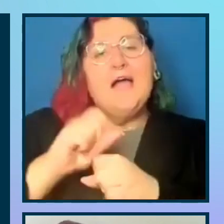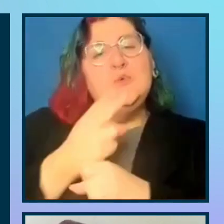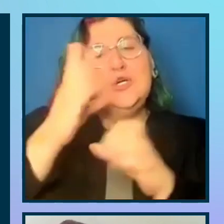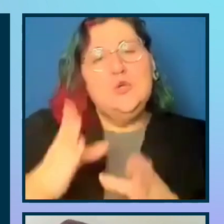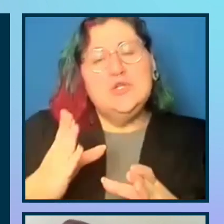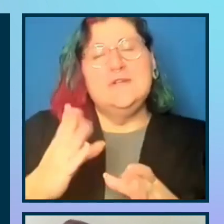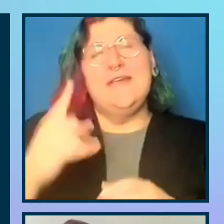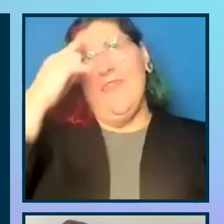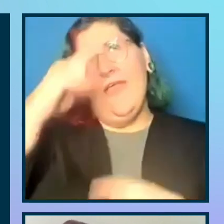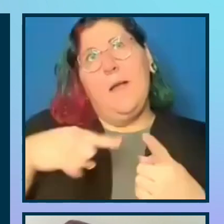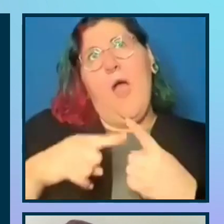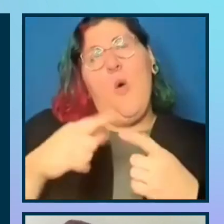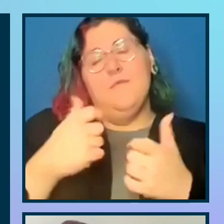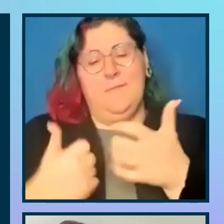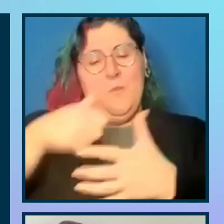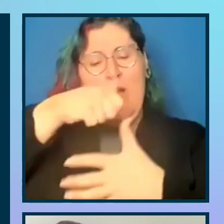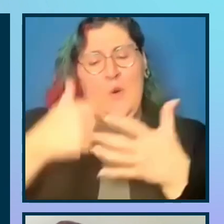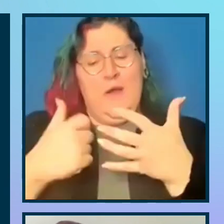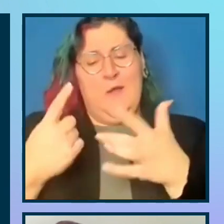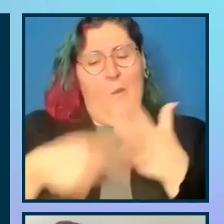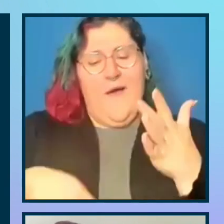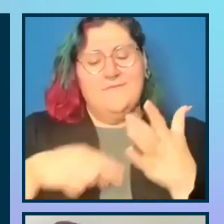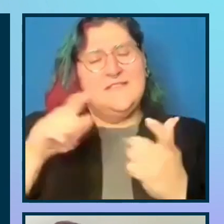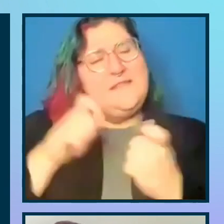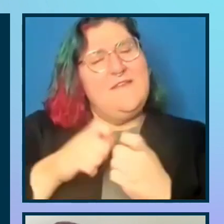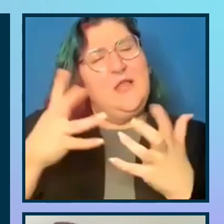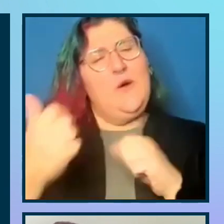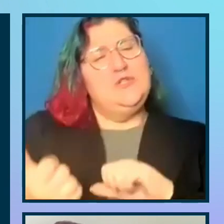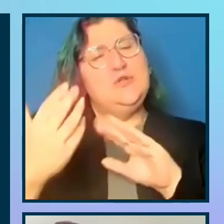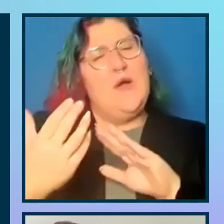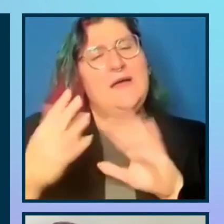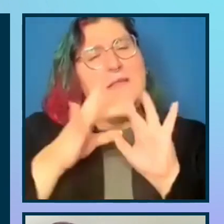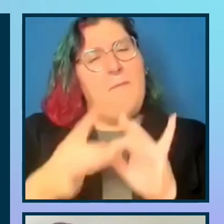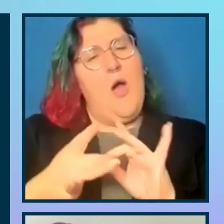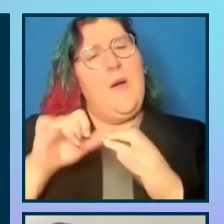have time, like us, to address all of the accessibility concerns in your application or website.